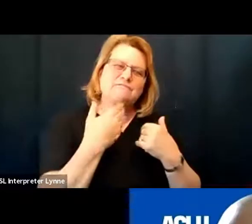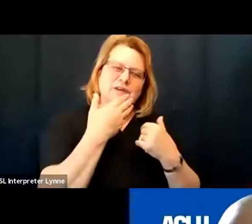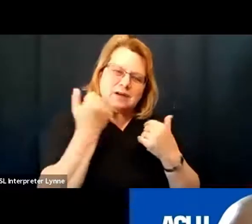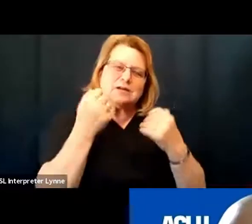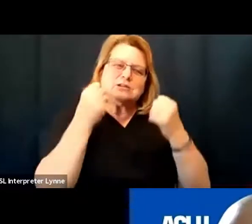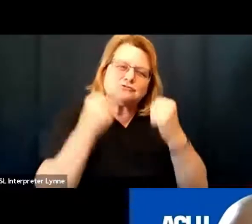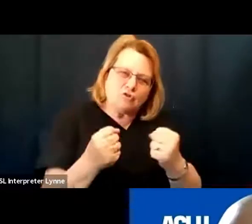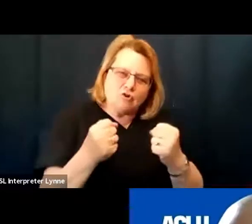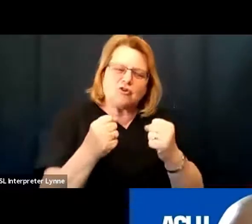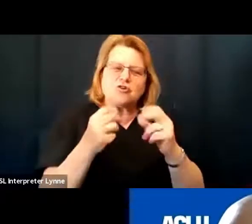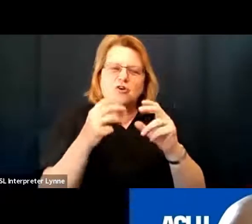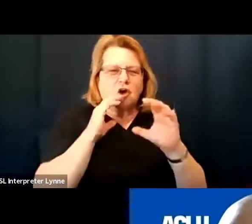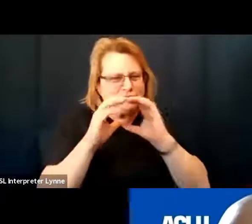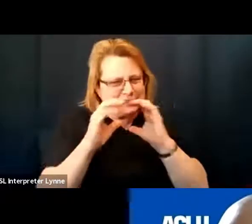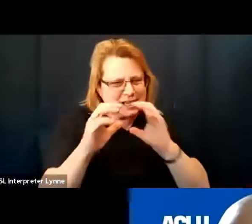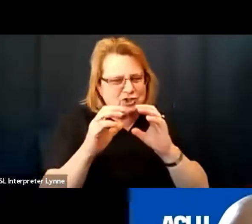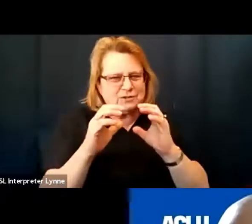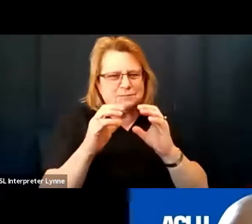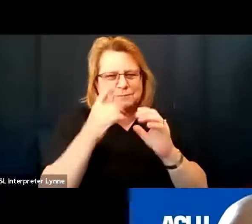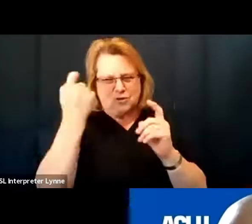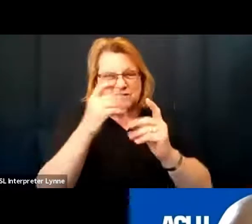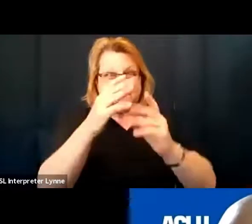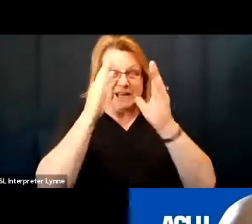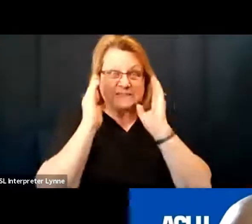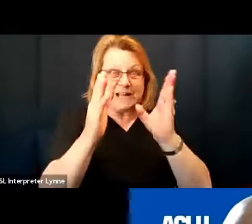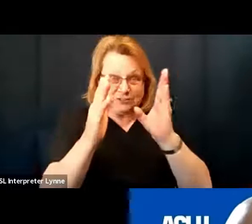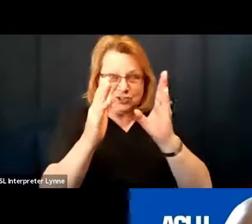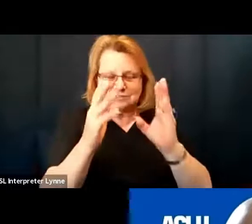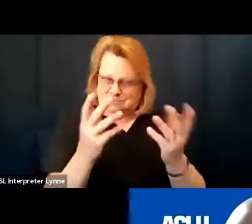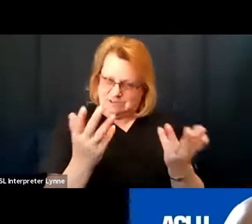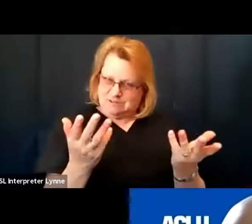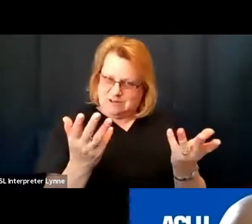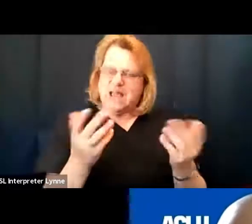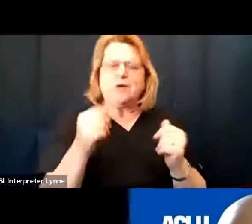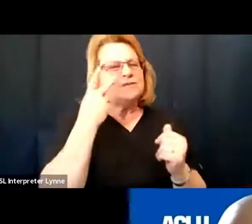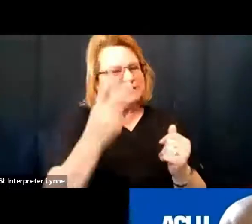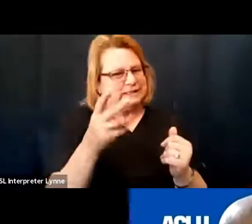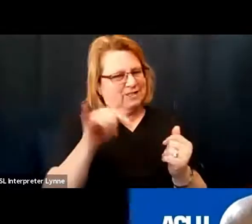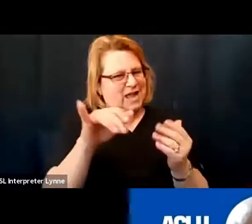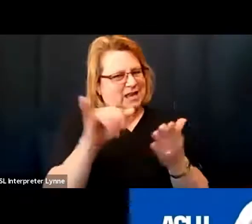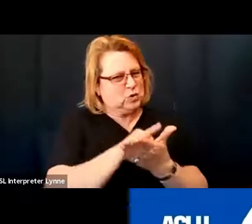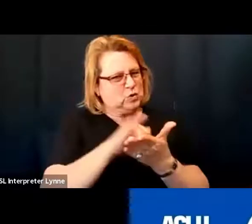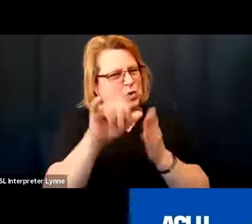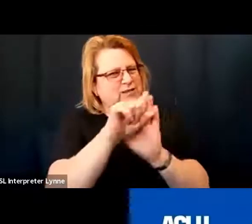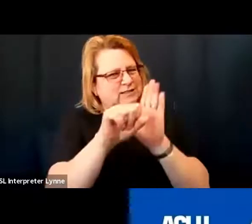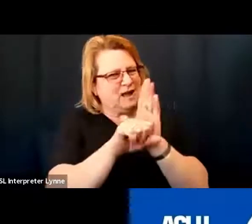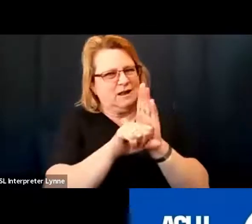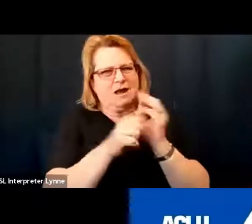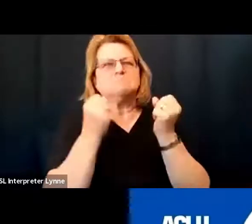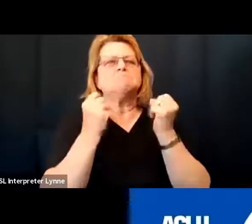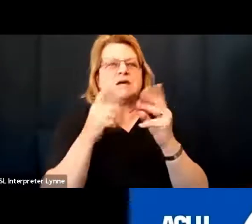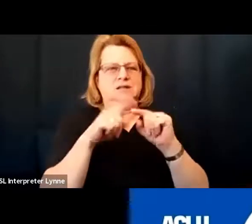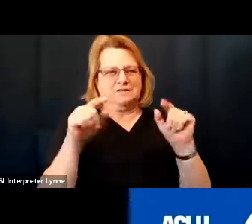and broader attention about reform, which I think we've seen in New York State on a variety of levels, as you